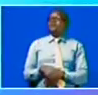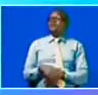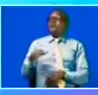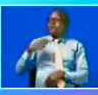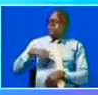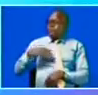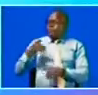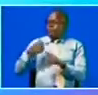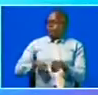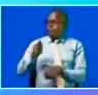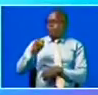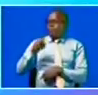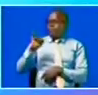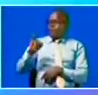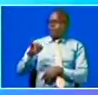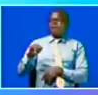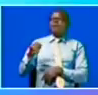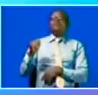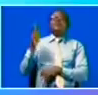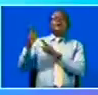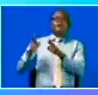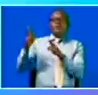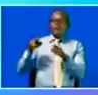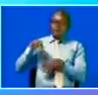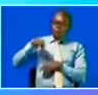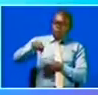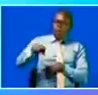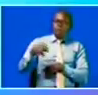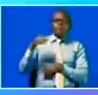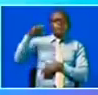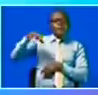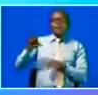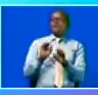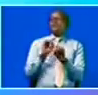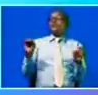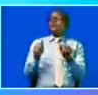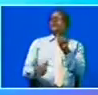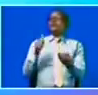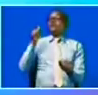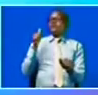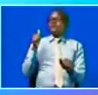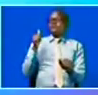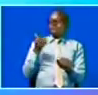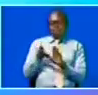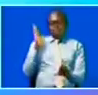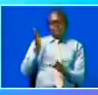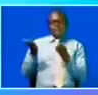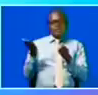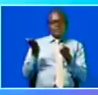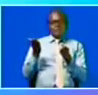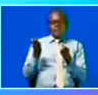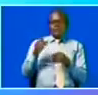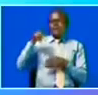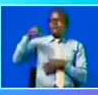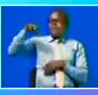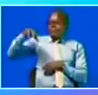residents from Mwiki and Kasarani, Nairobi, have been forced to walk to work after public service vehicles withdrew their services. The